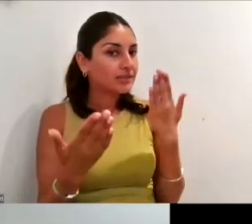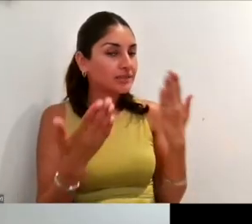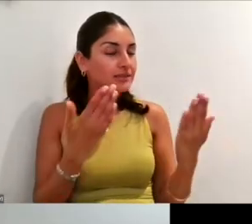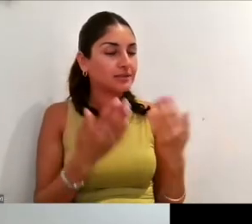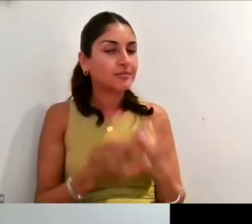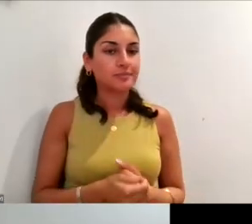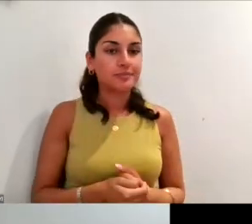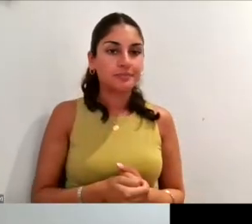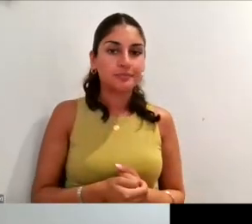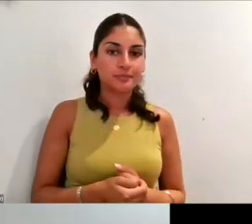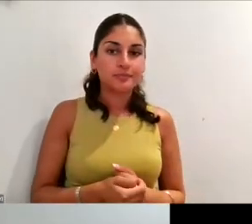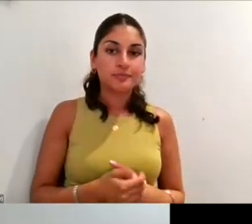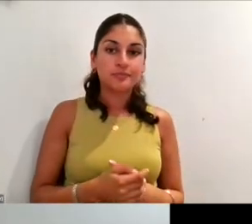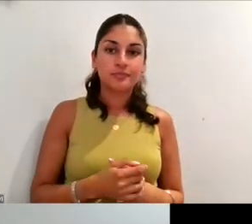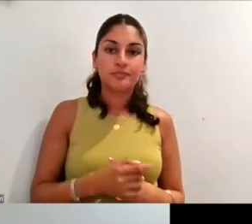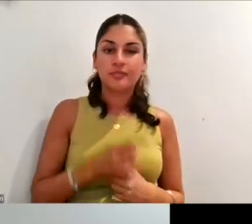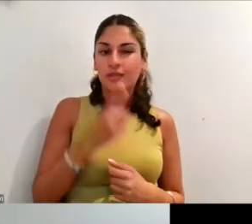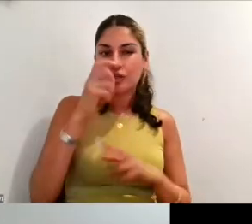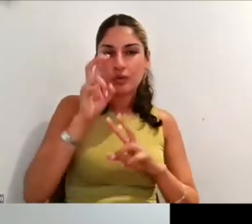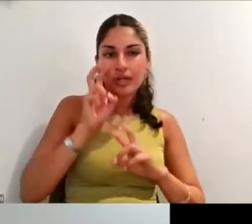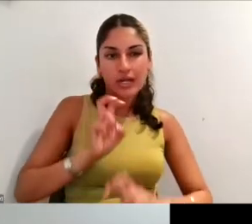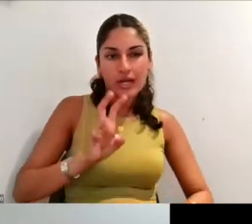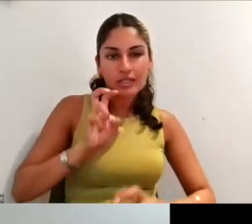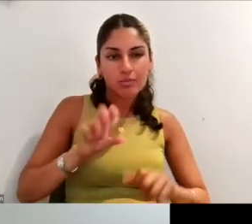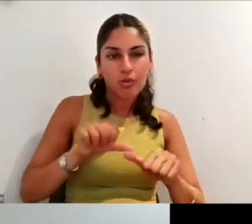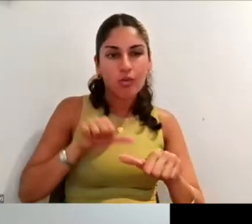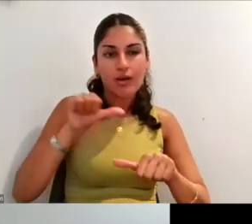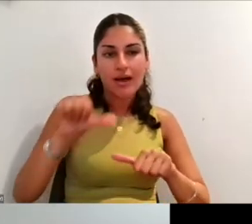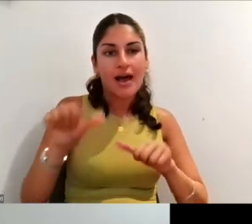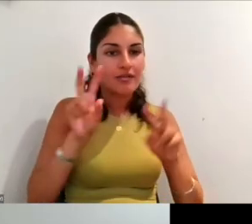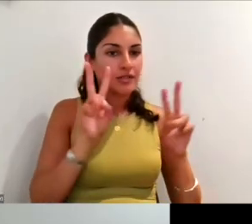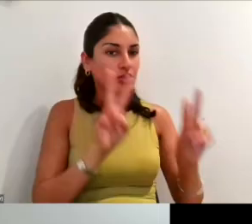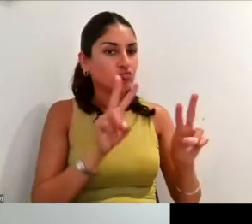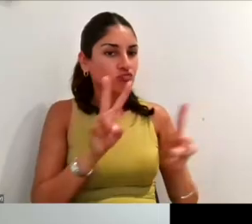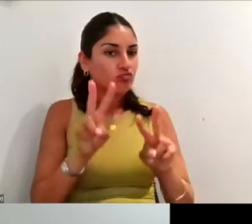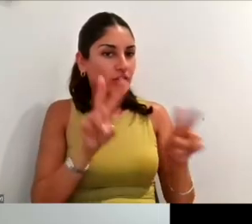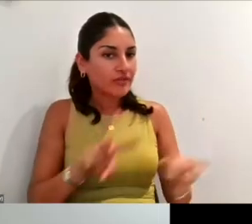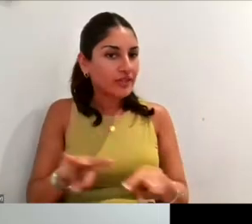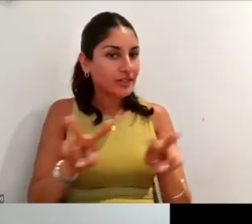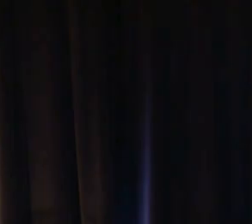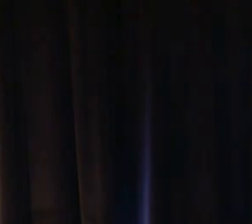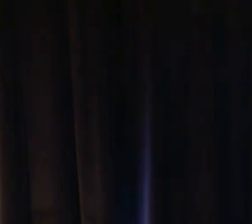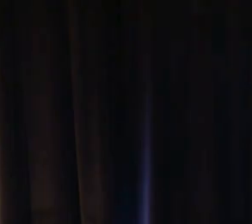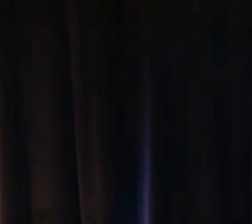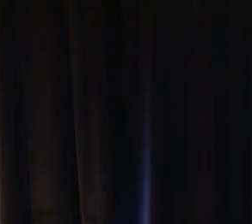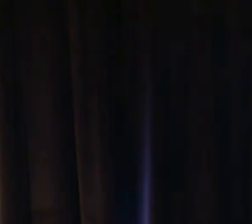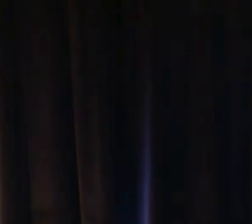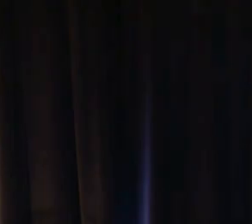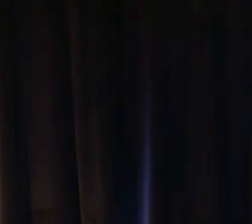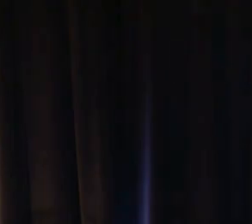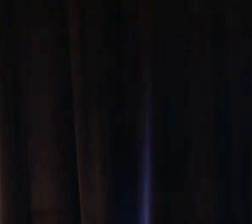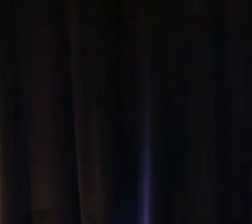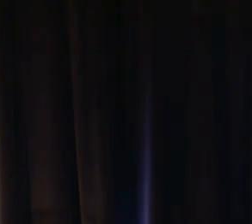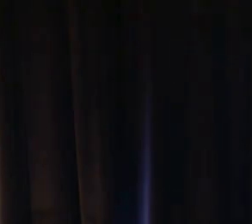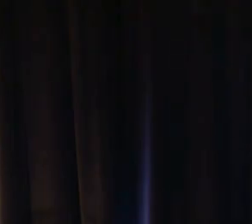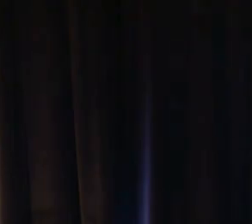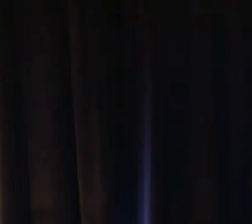but yeah, we can watch the video if you're ready to.